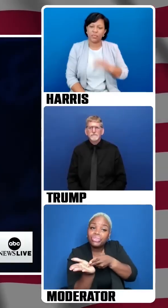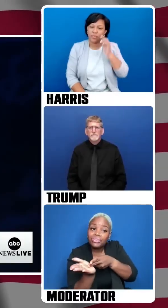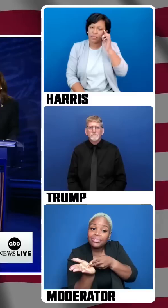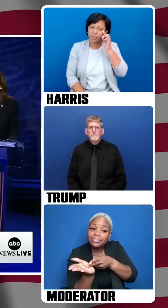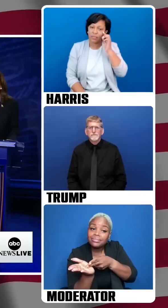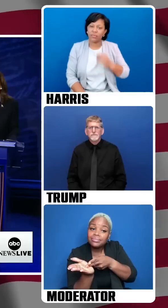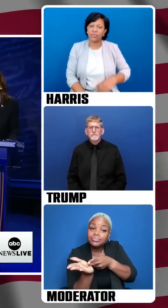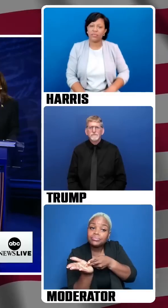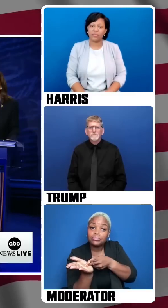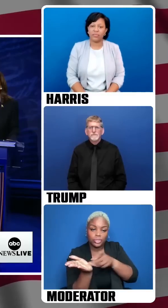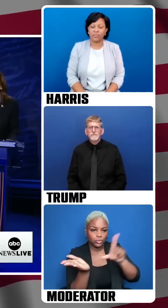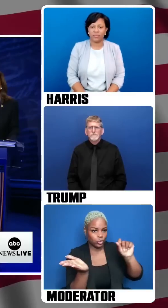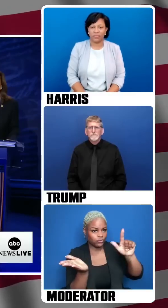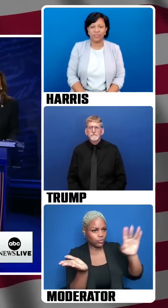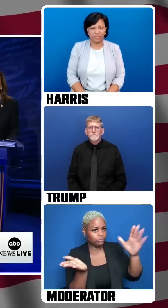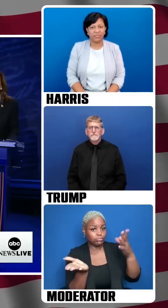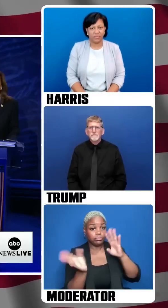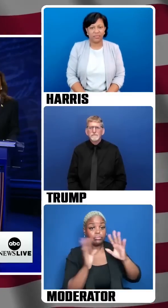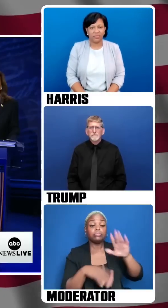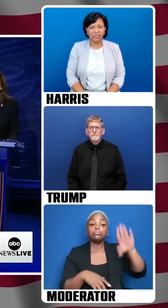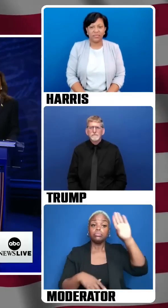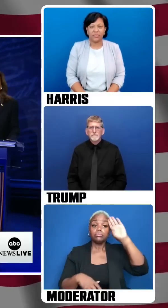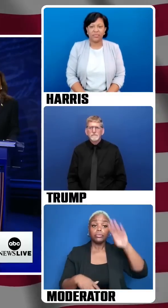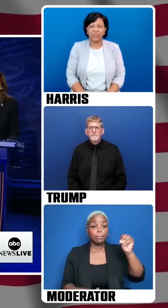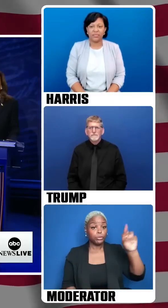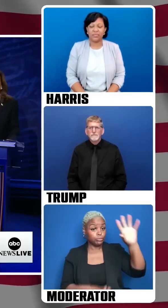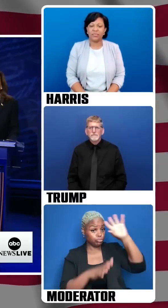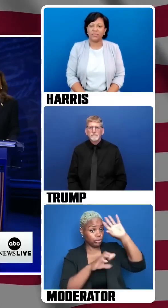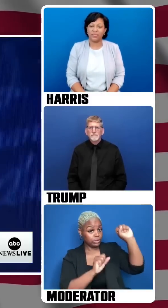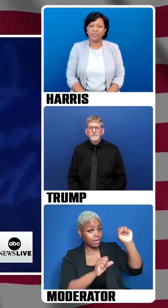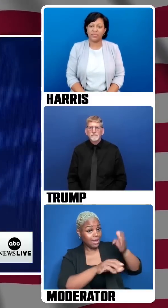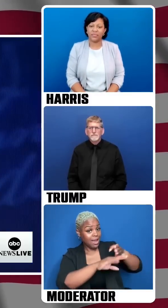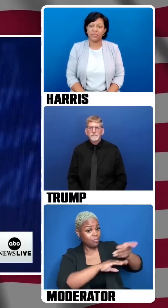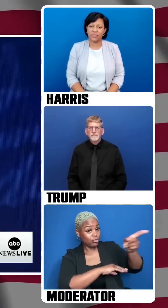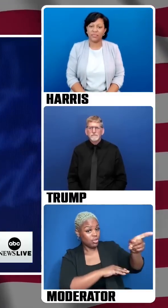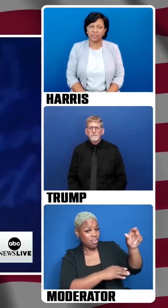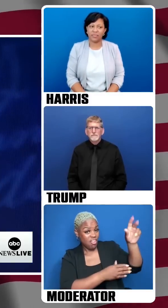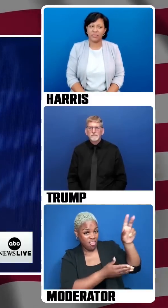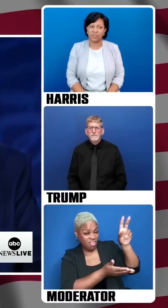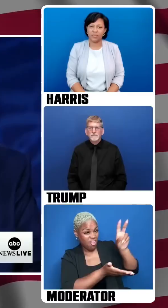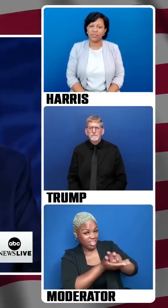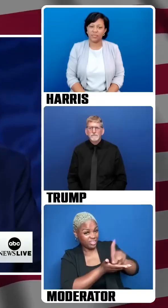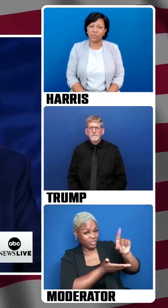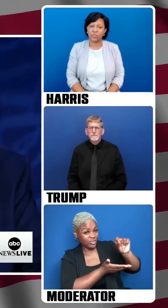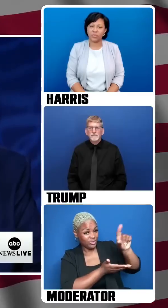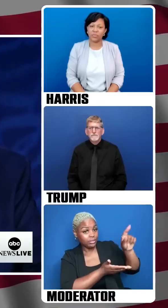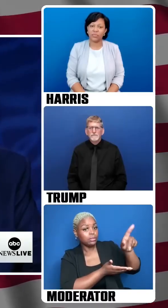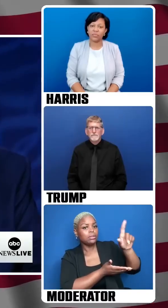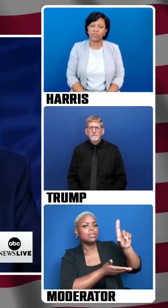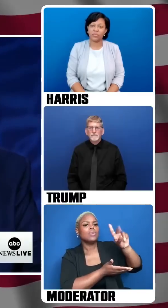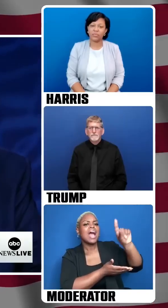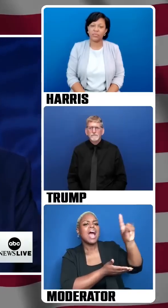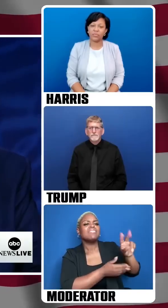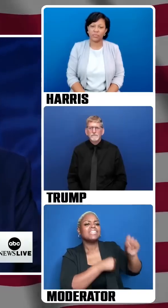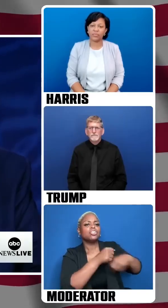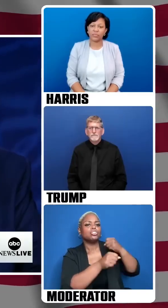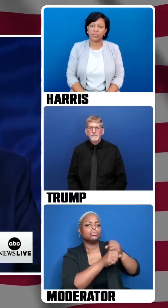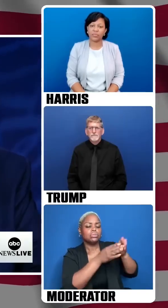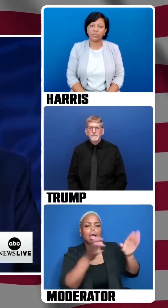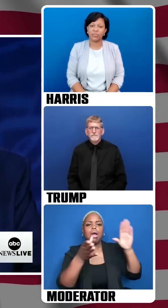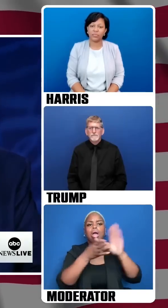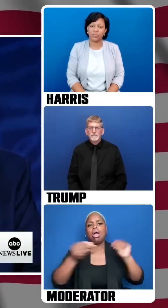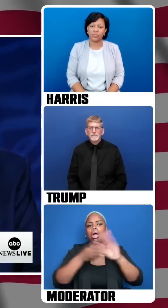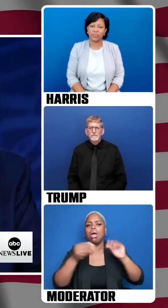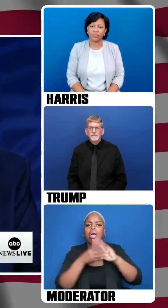3.5 years after you lost the 2020 election, you repeatedly falsely claimed that you won, many times saying you won in a landslide.